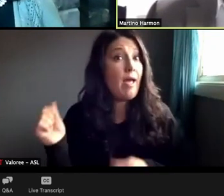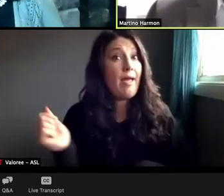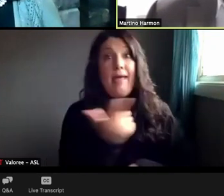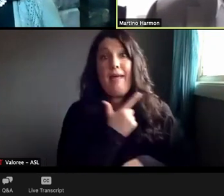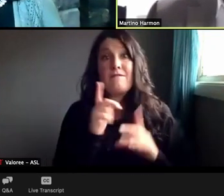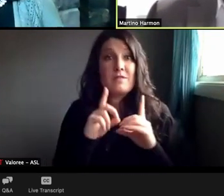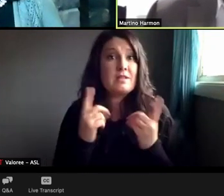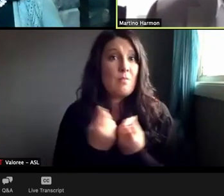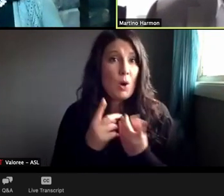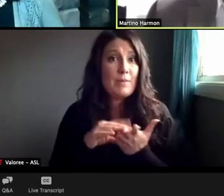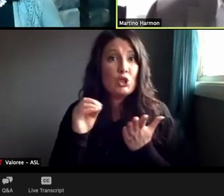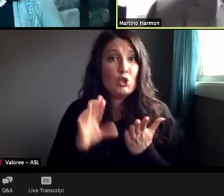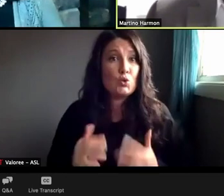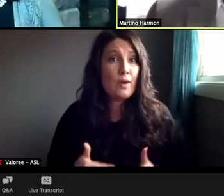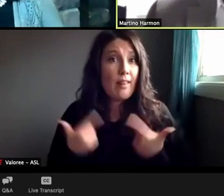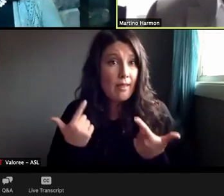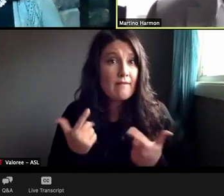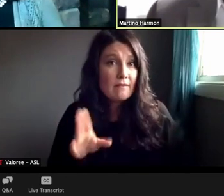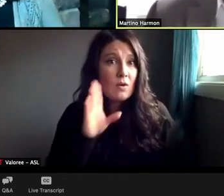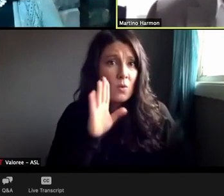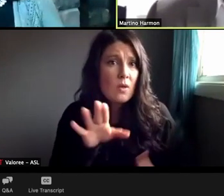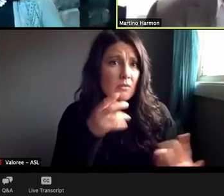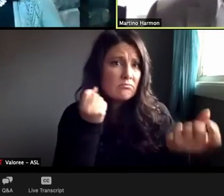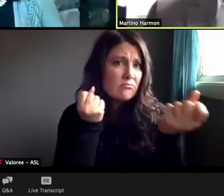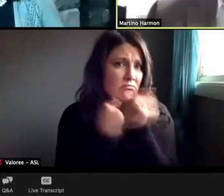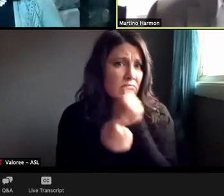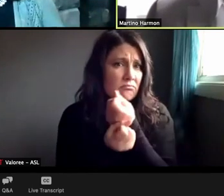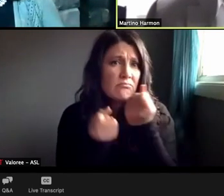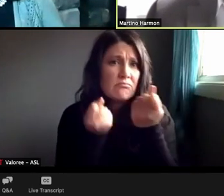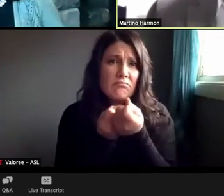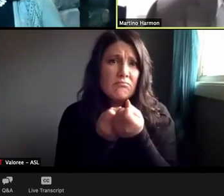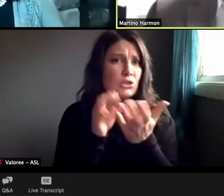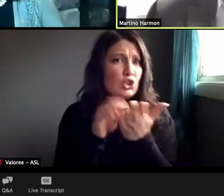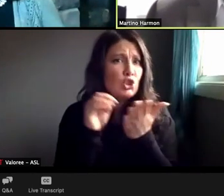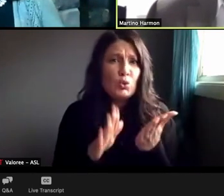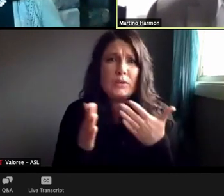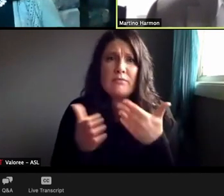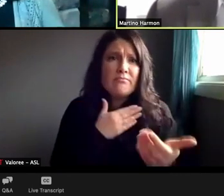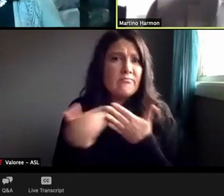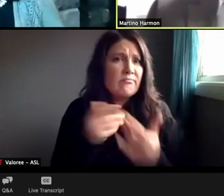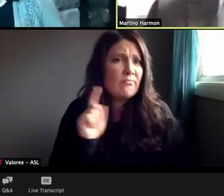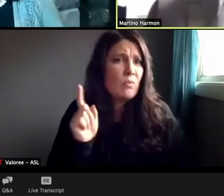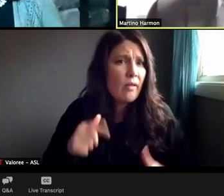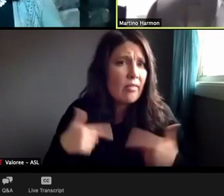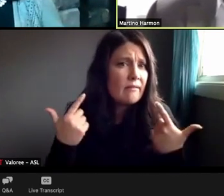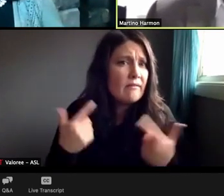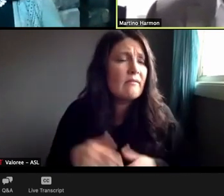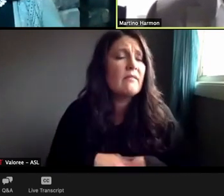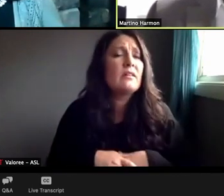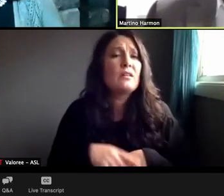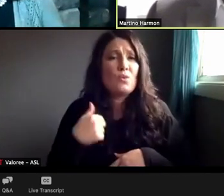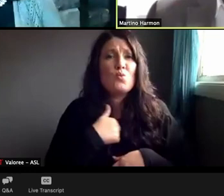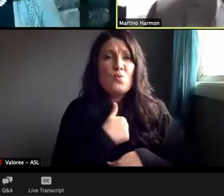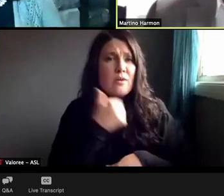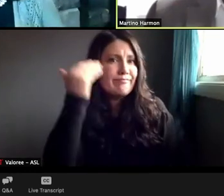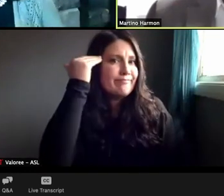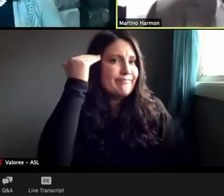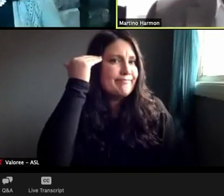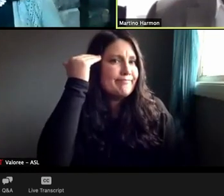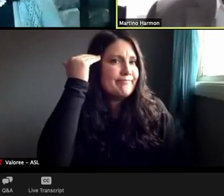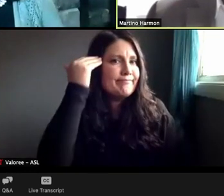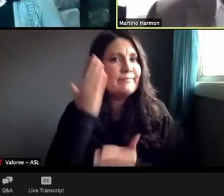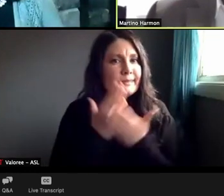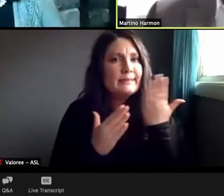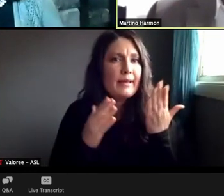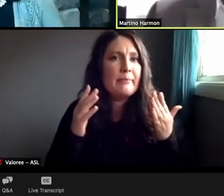we will certainly support students no matter where they are. And we'll certainly be aware of students that have recently made the